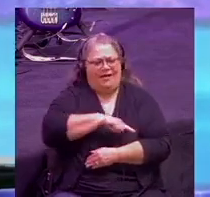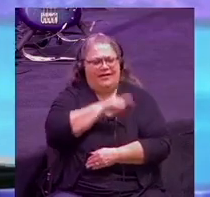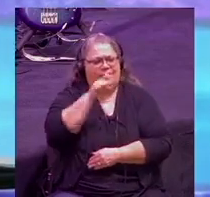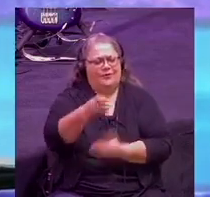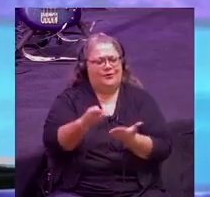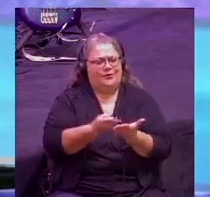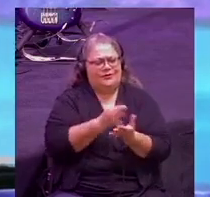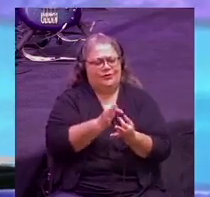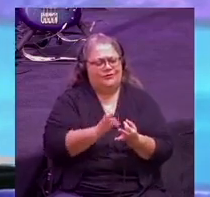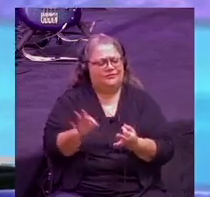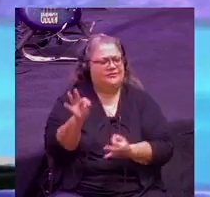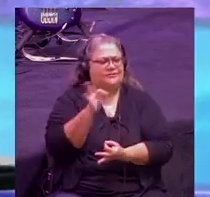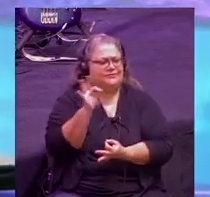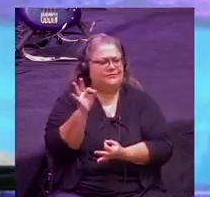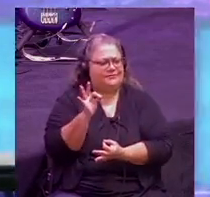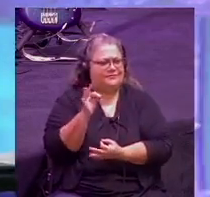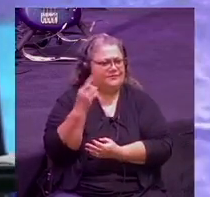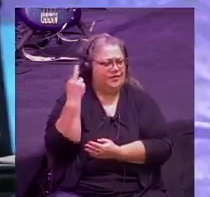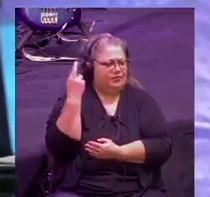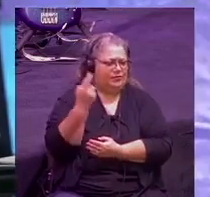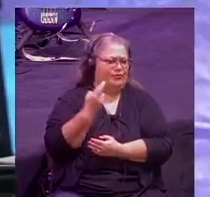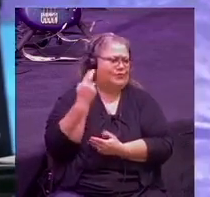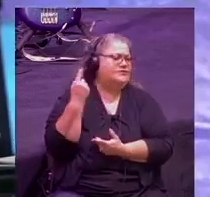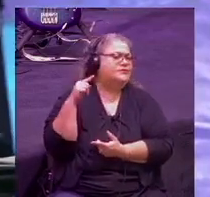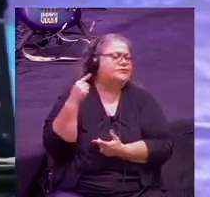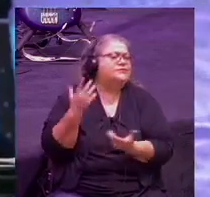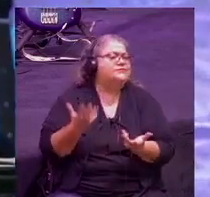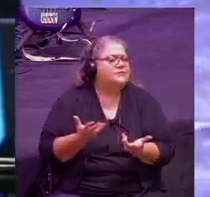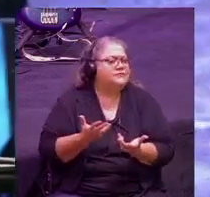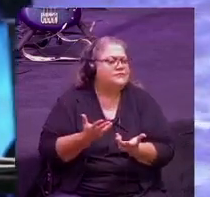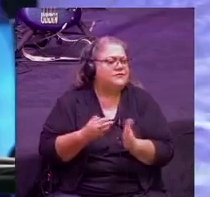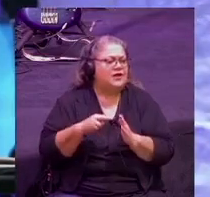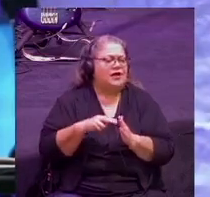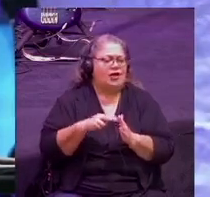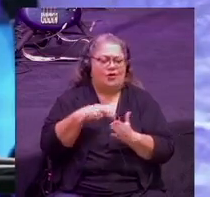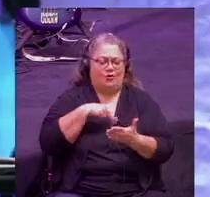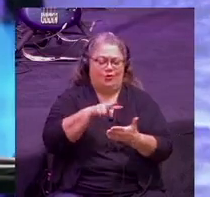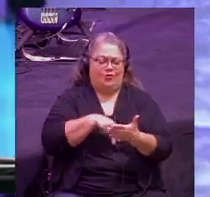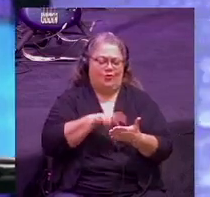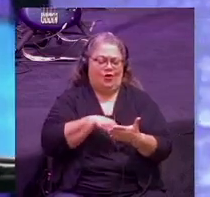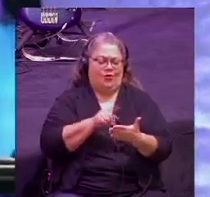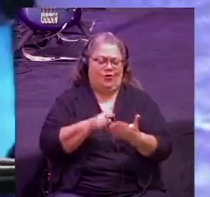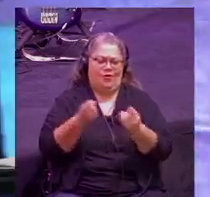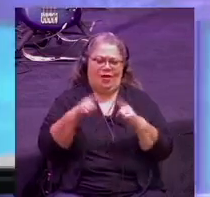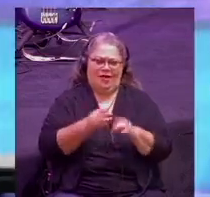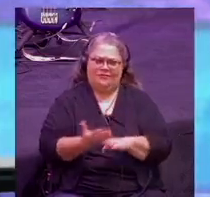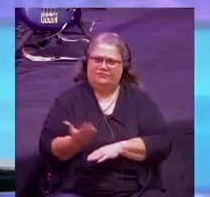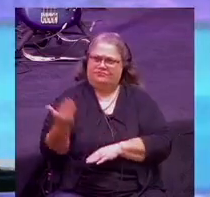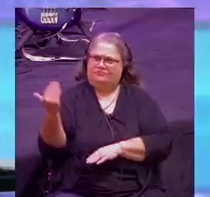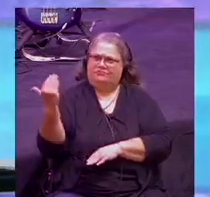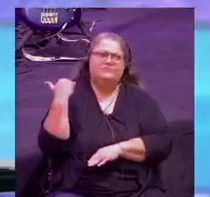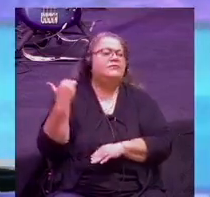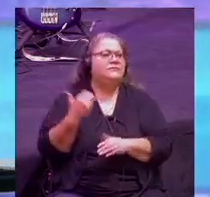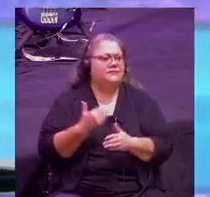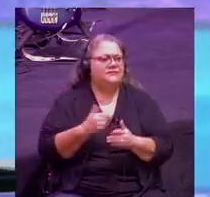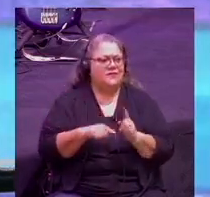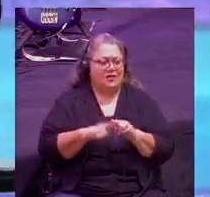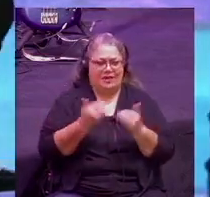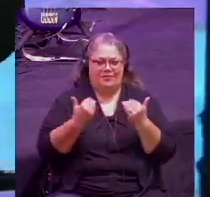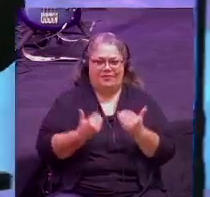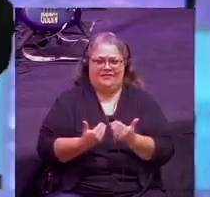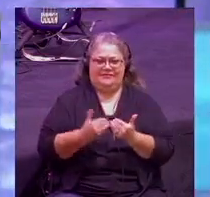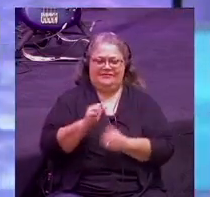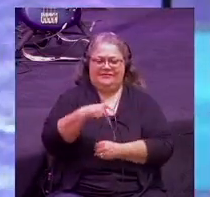What is his purpose? I mean, we read about him thousands of years ago in Scripture, but today is April 30th,